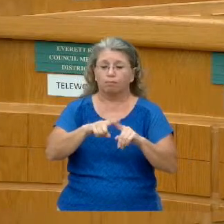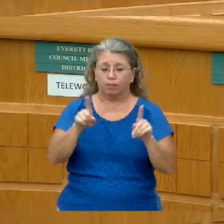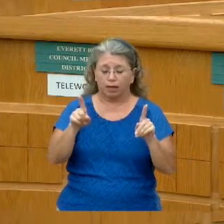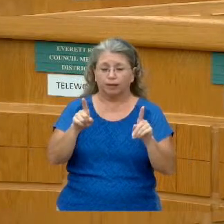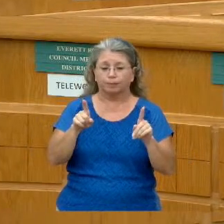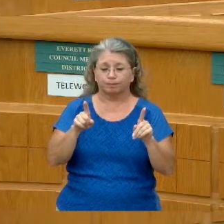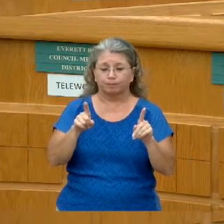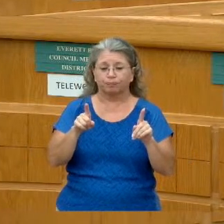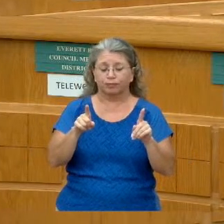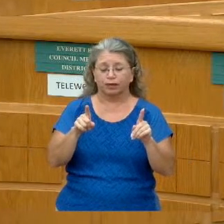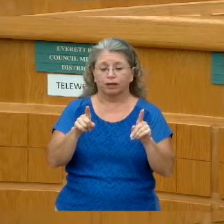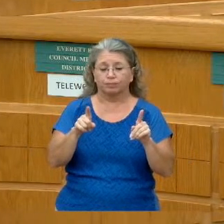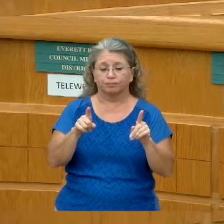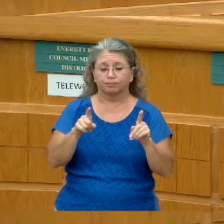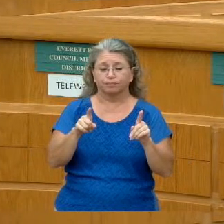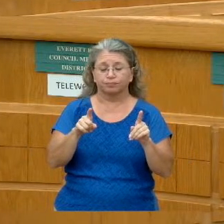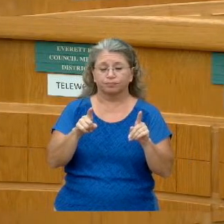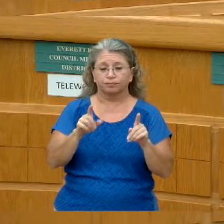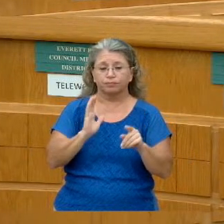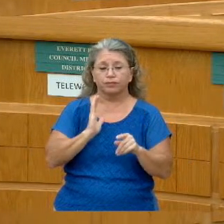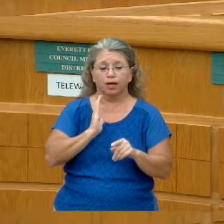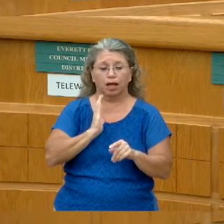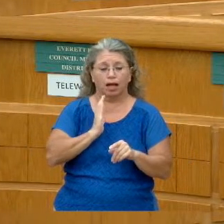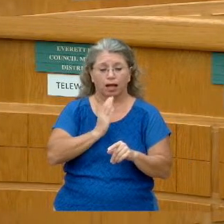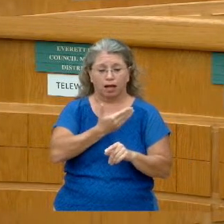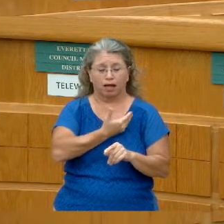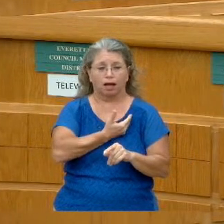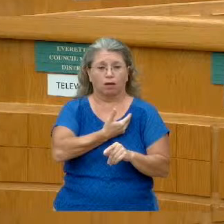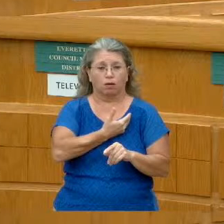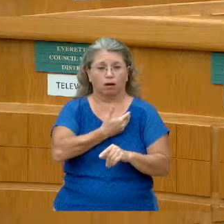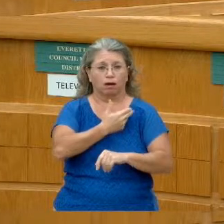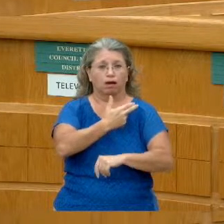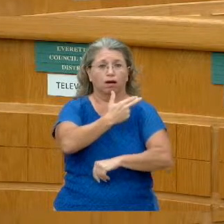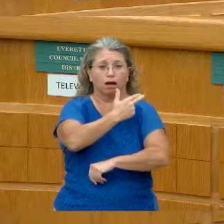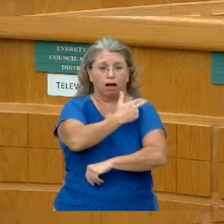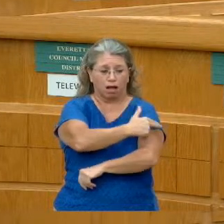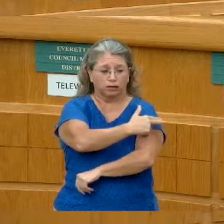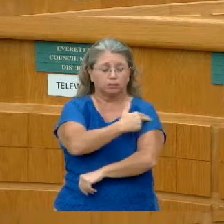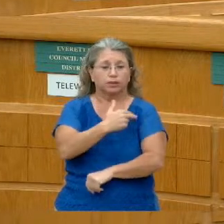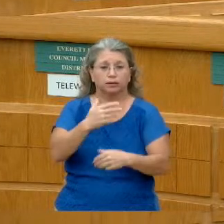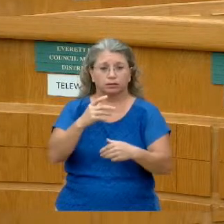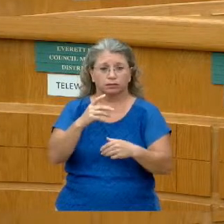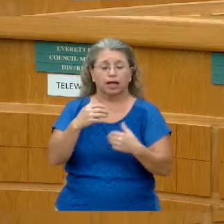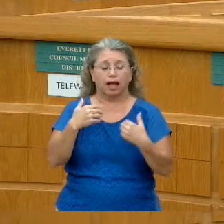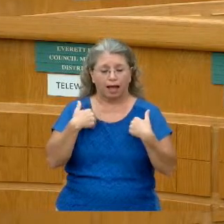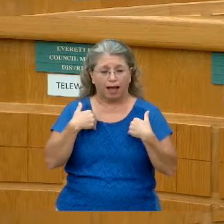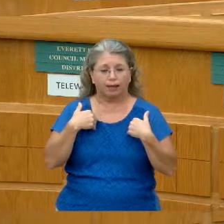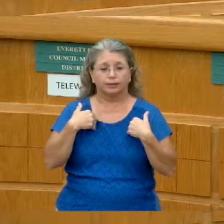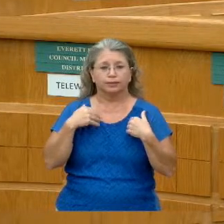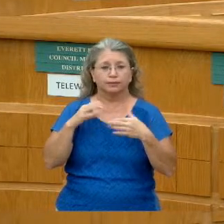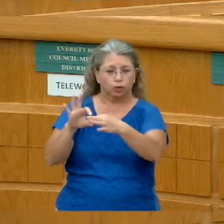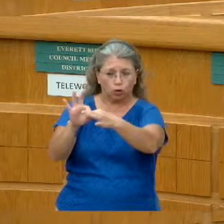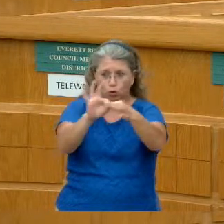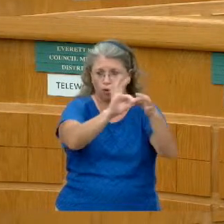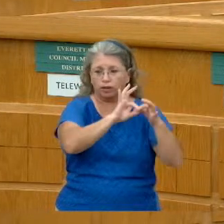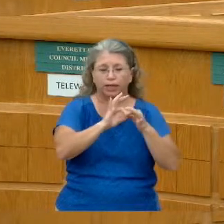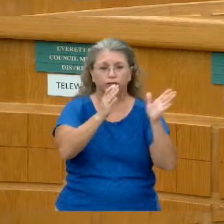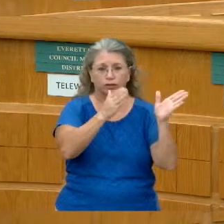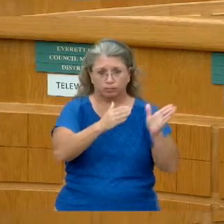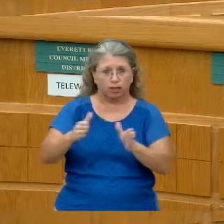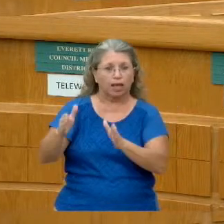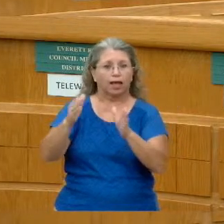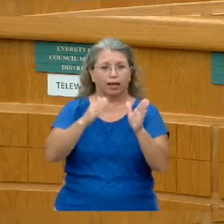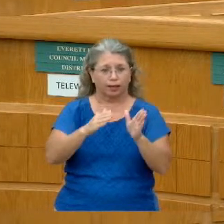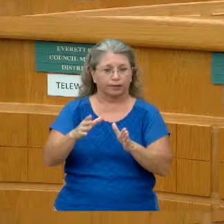our coordinated system does have contingency planning in place, and they continue to activate